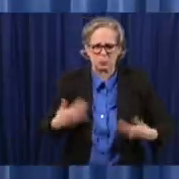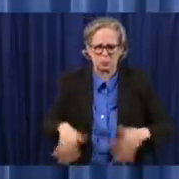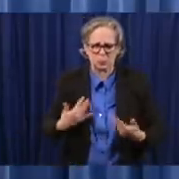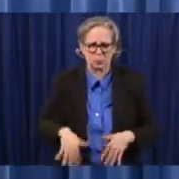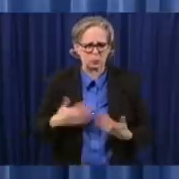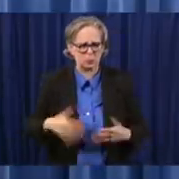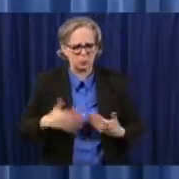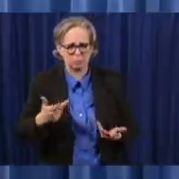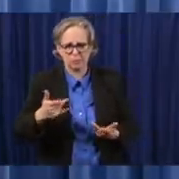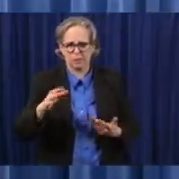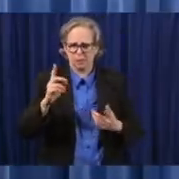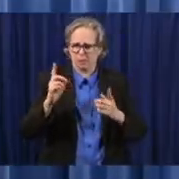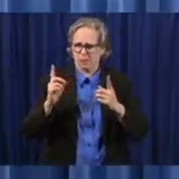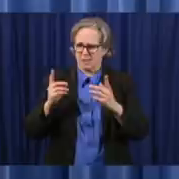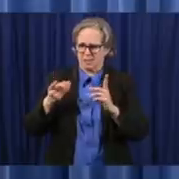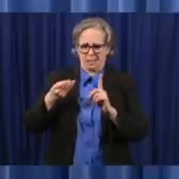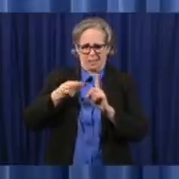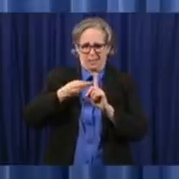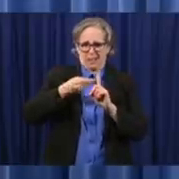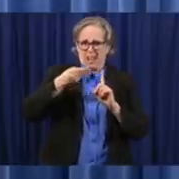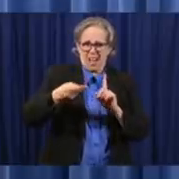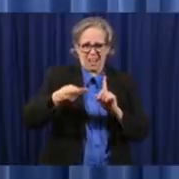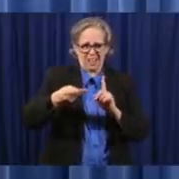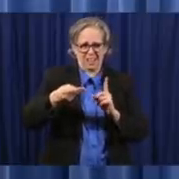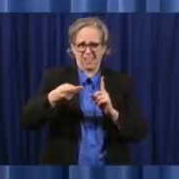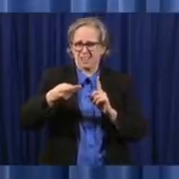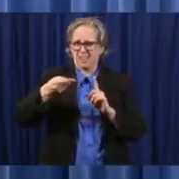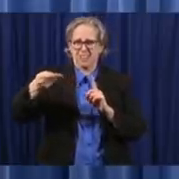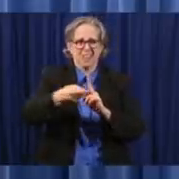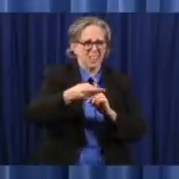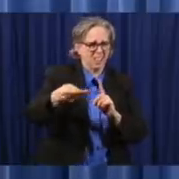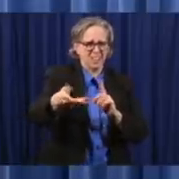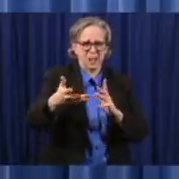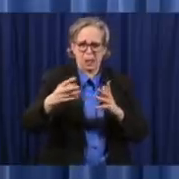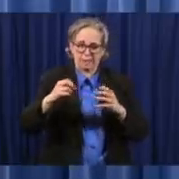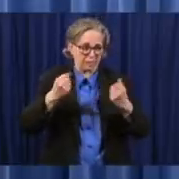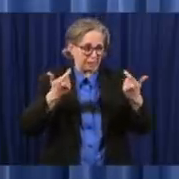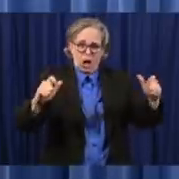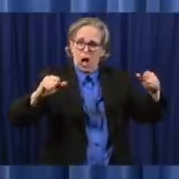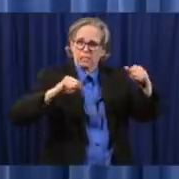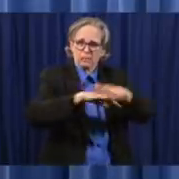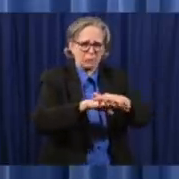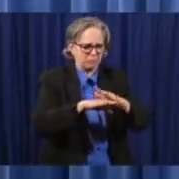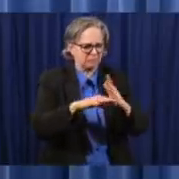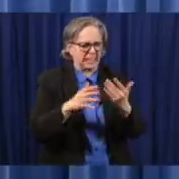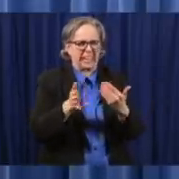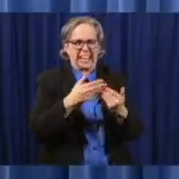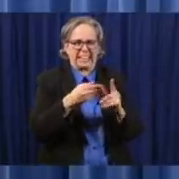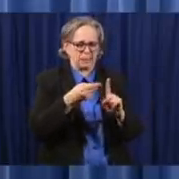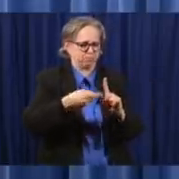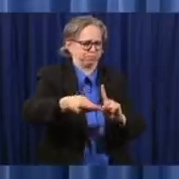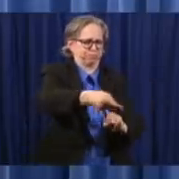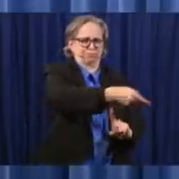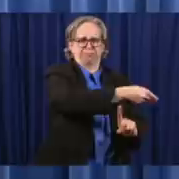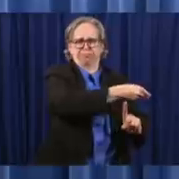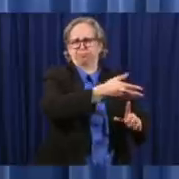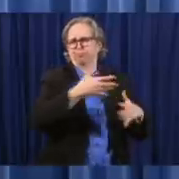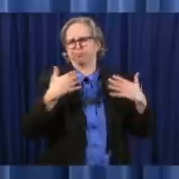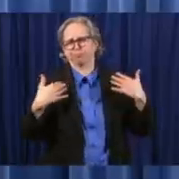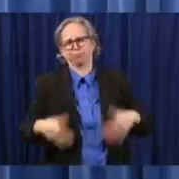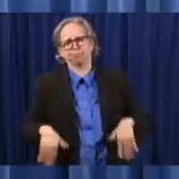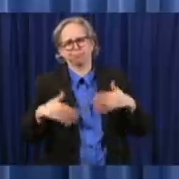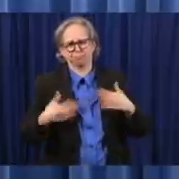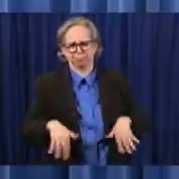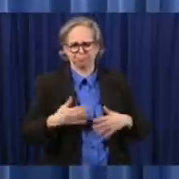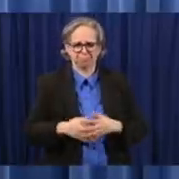together, one can spread it to the other. And I guess the thing I would ask our fellow citizens to remember is, even if you're not sick,